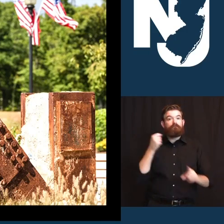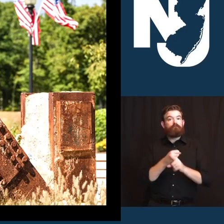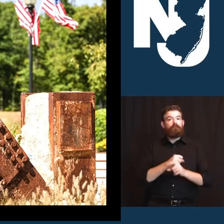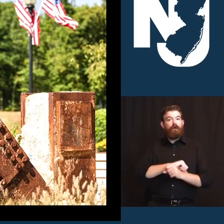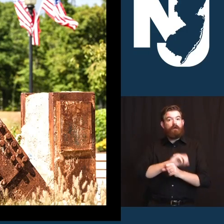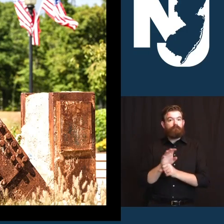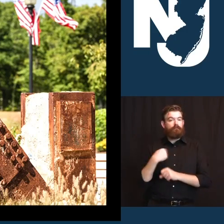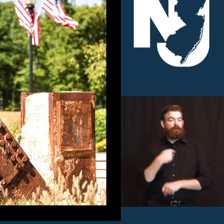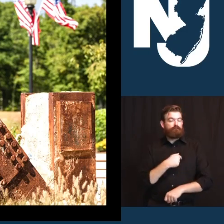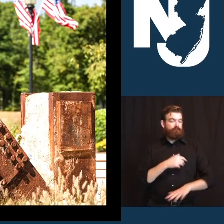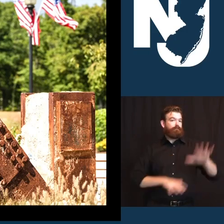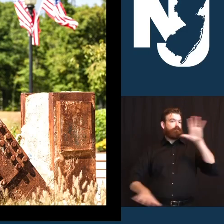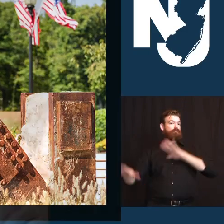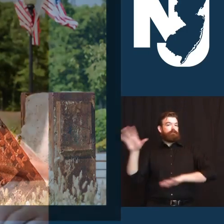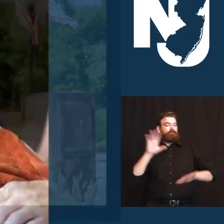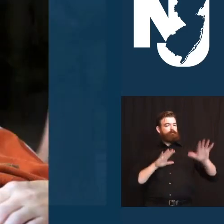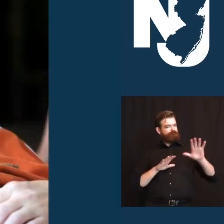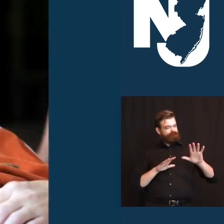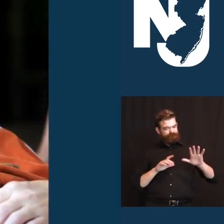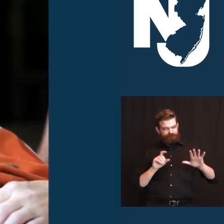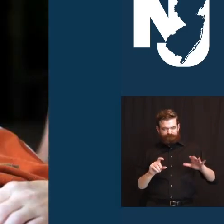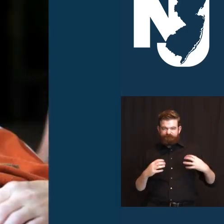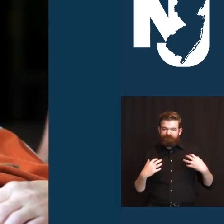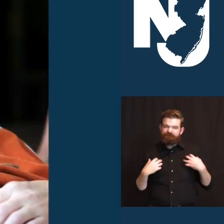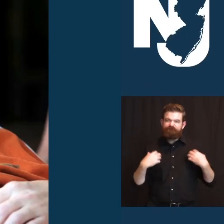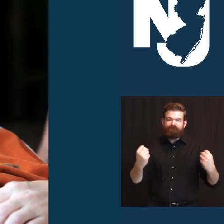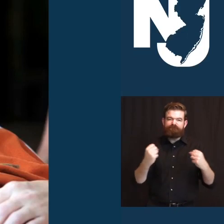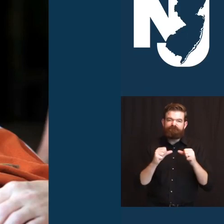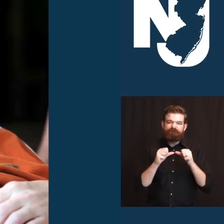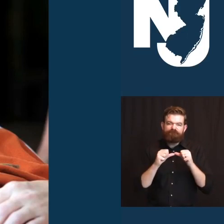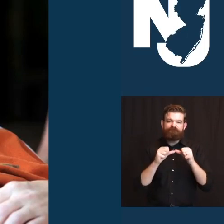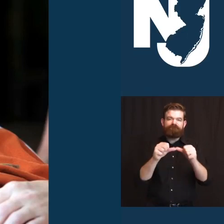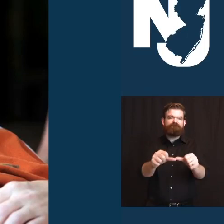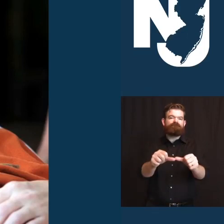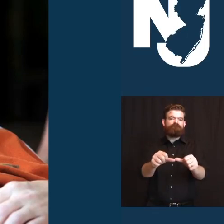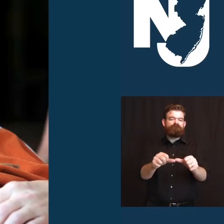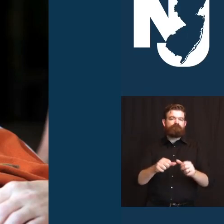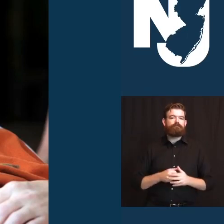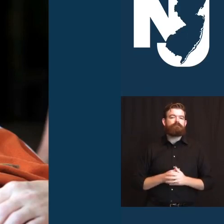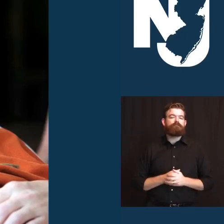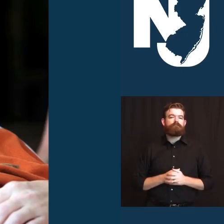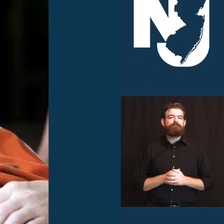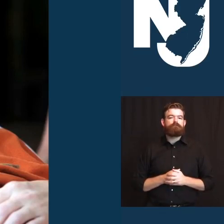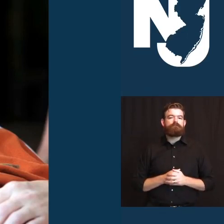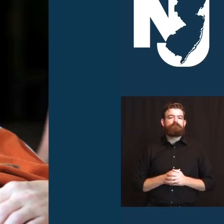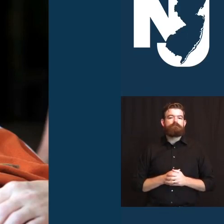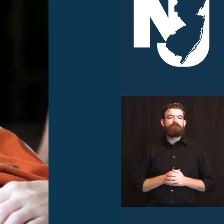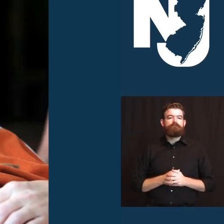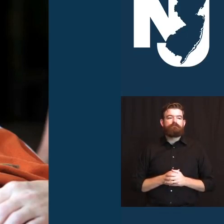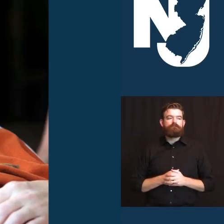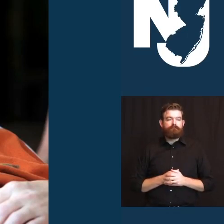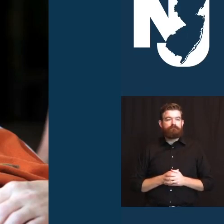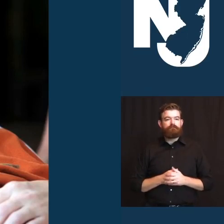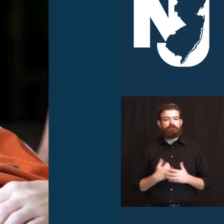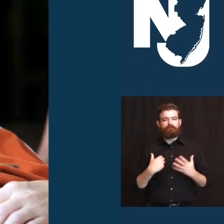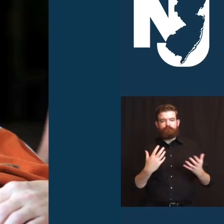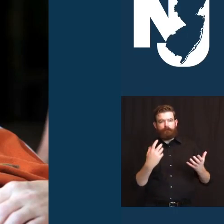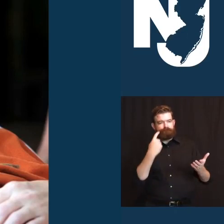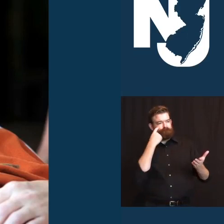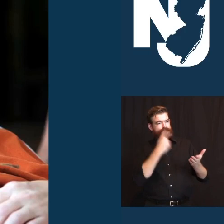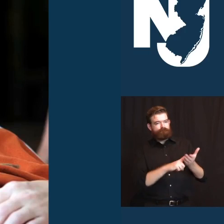that, I must recognize happily someone who recently marshaled his inner strength, and that is New Jersey